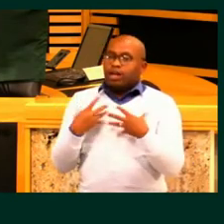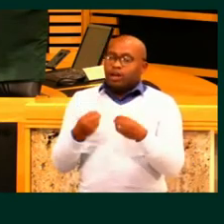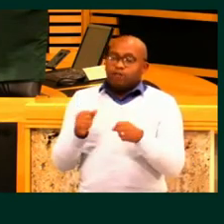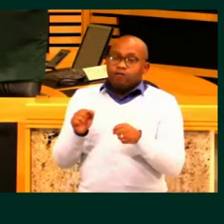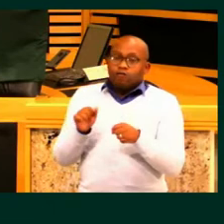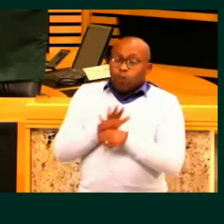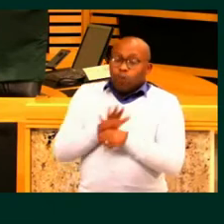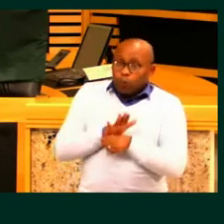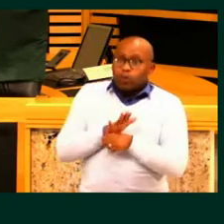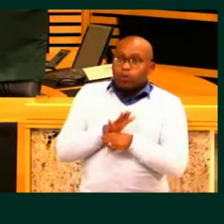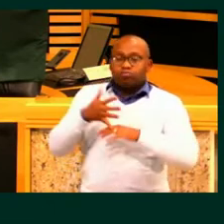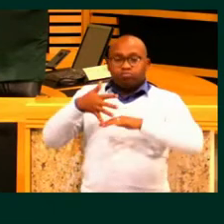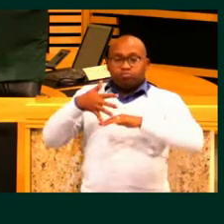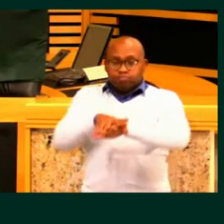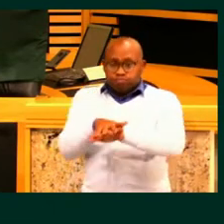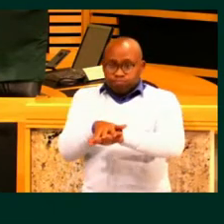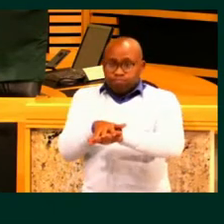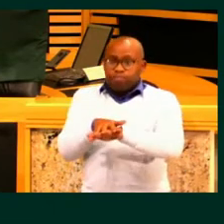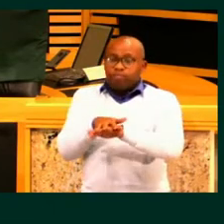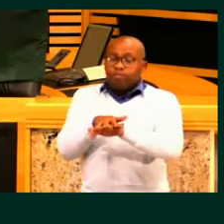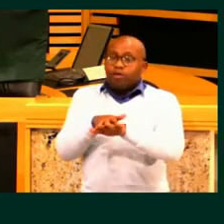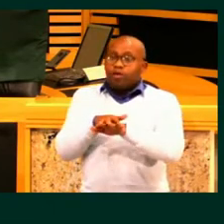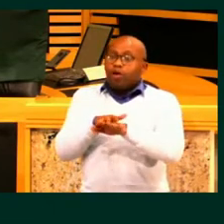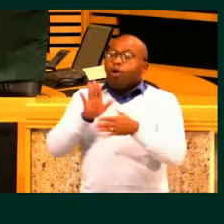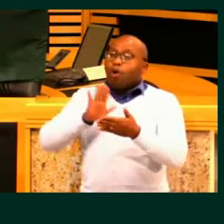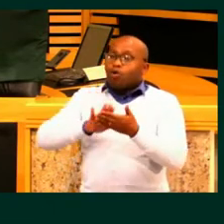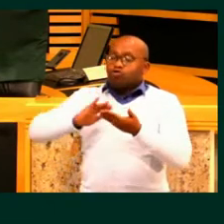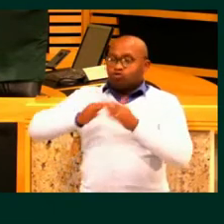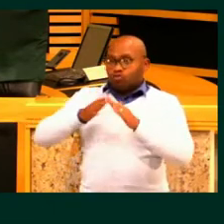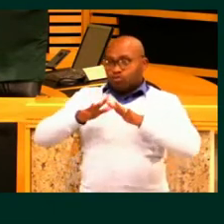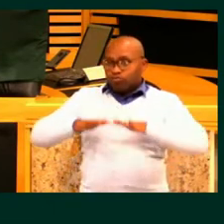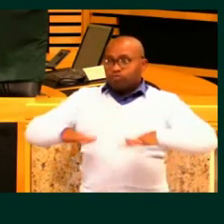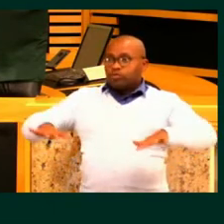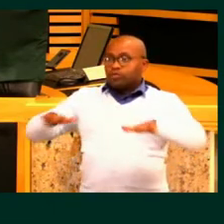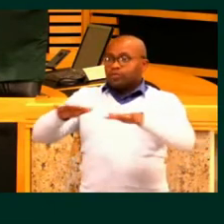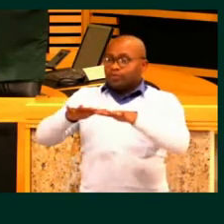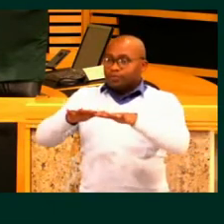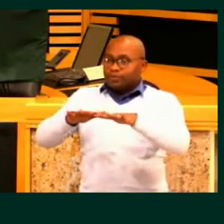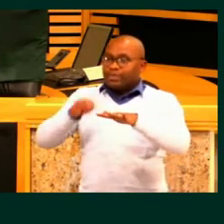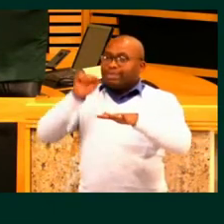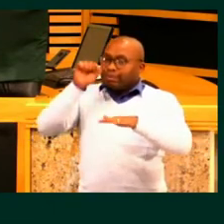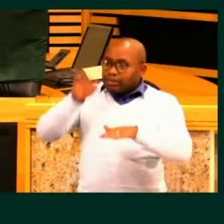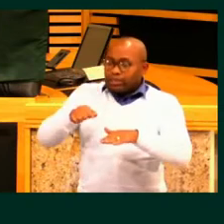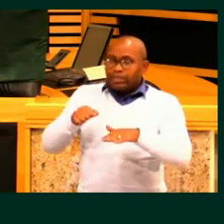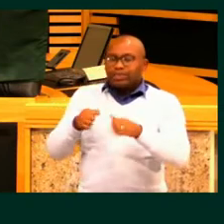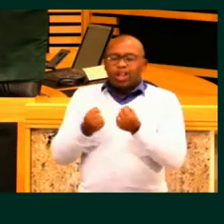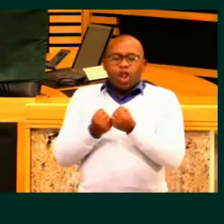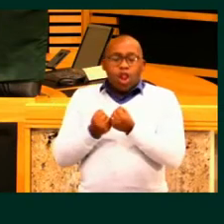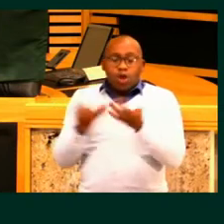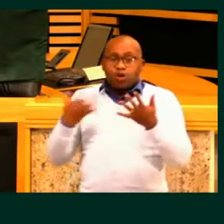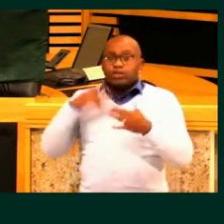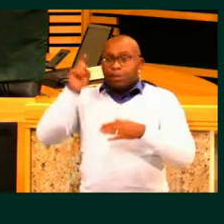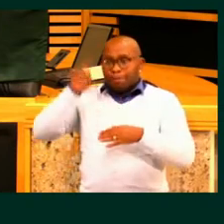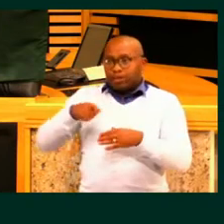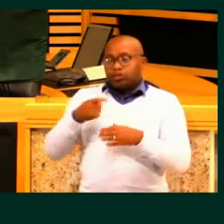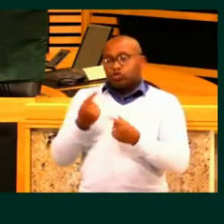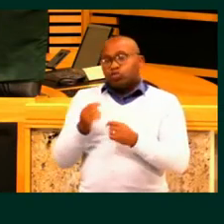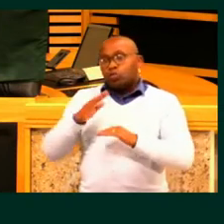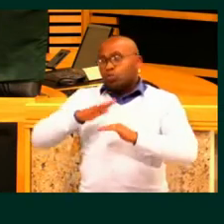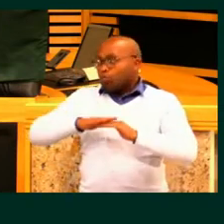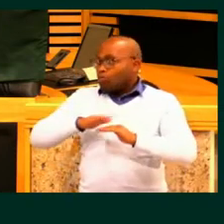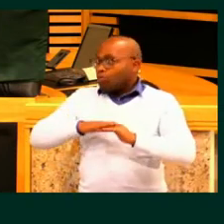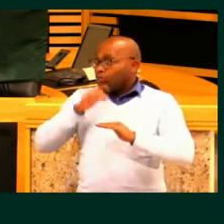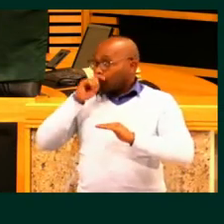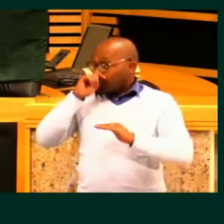integration and inclusive in the mainstream Society so more still needs to be done Mama Bor it is